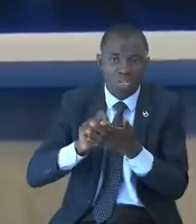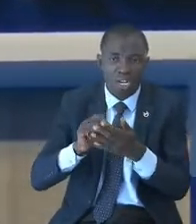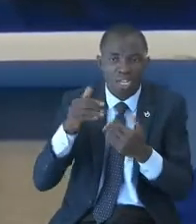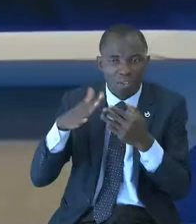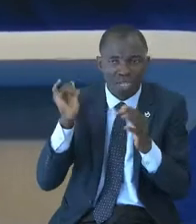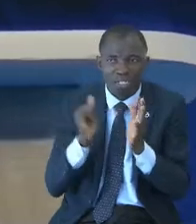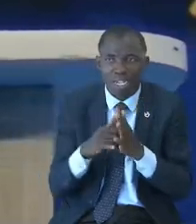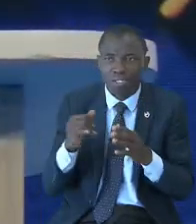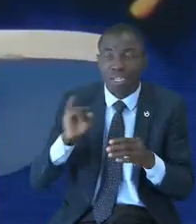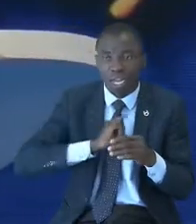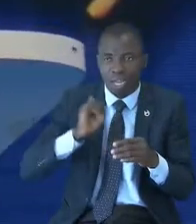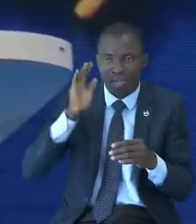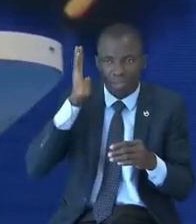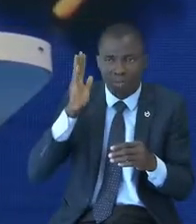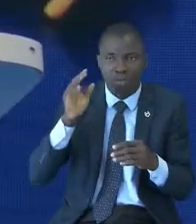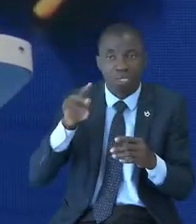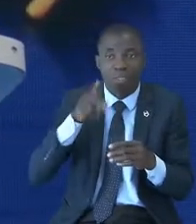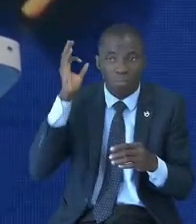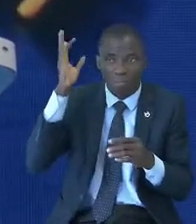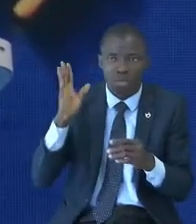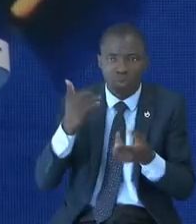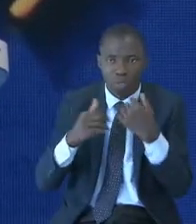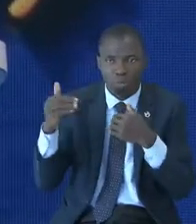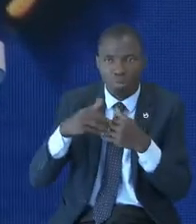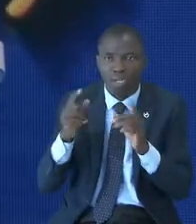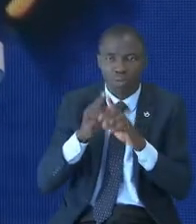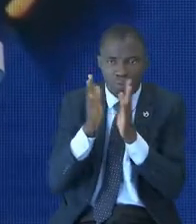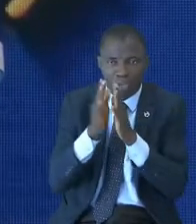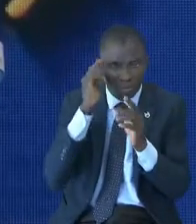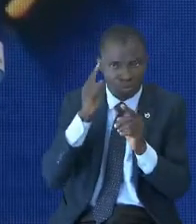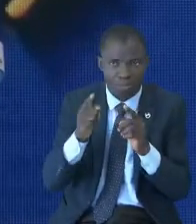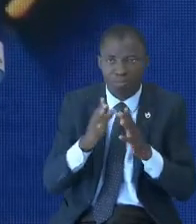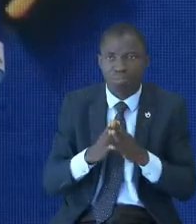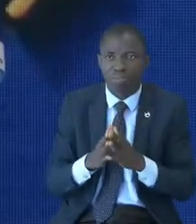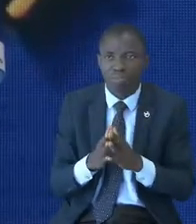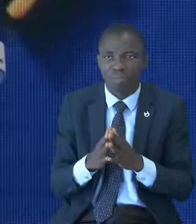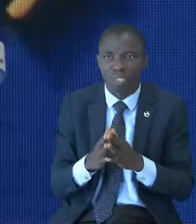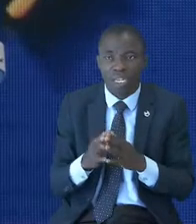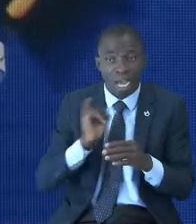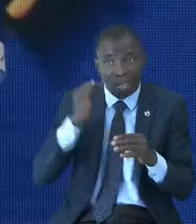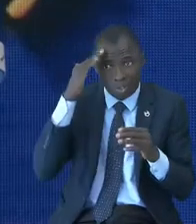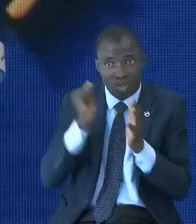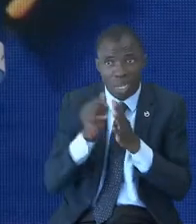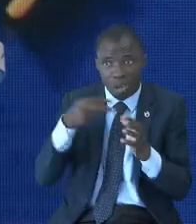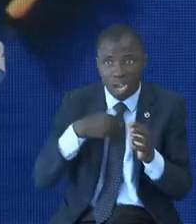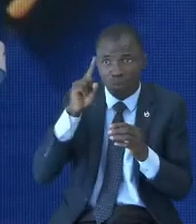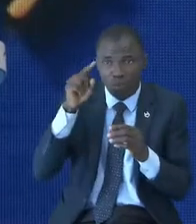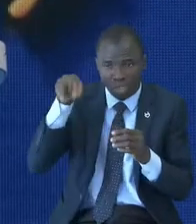shortly now, I'll come back, because I know you are waiting on the line. You will not